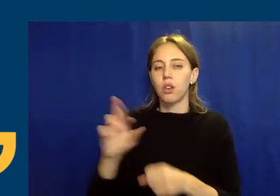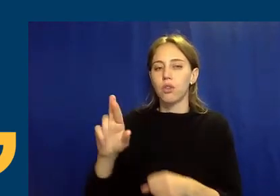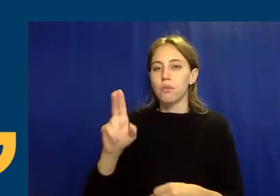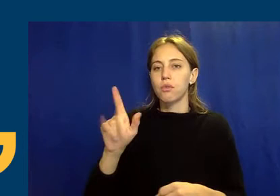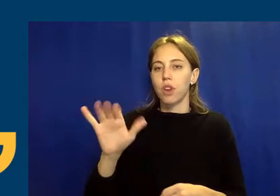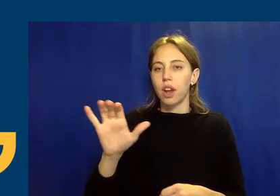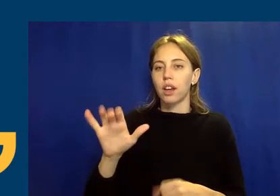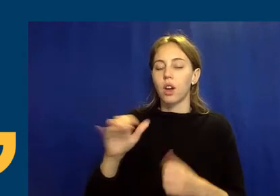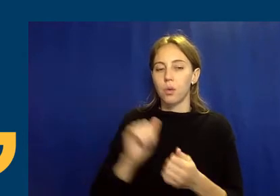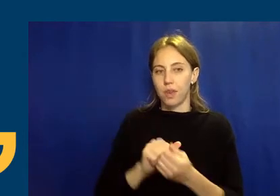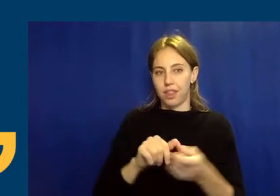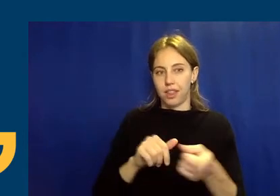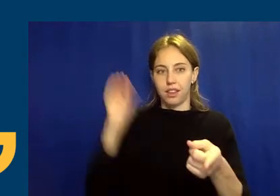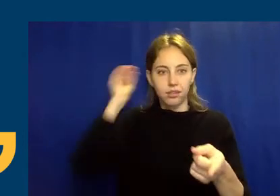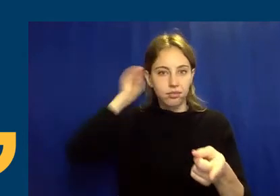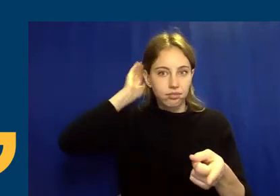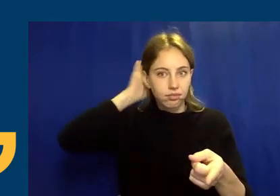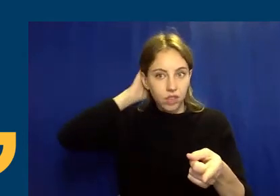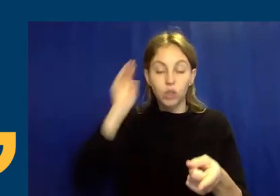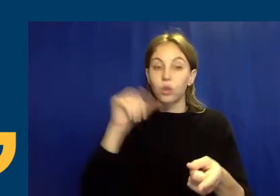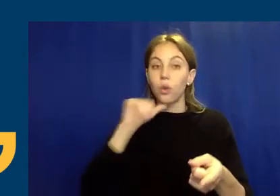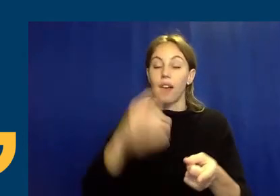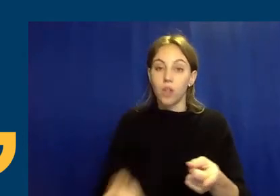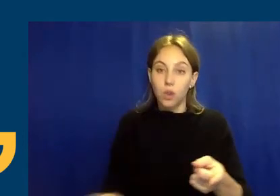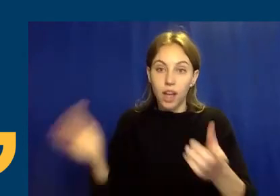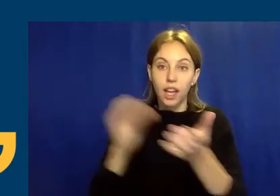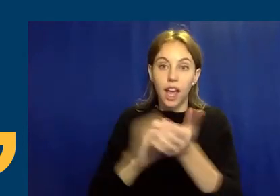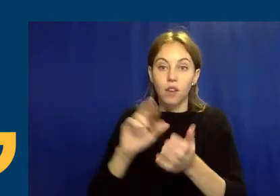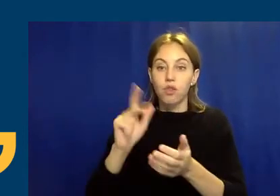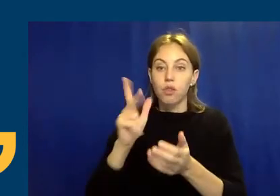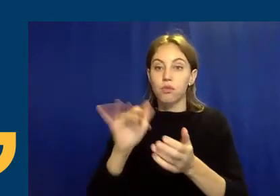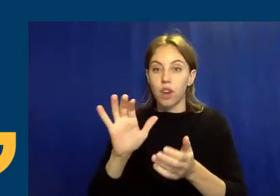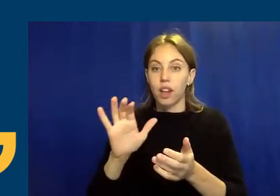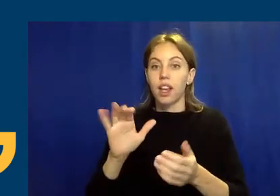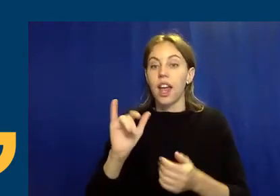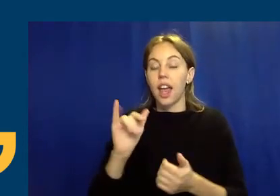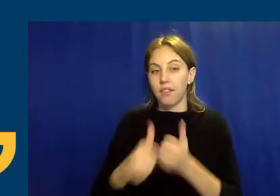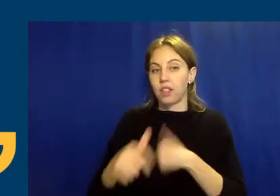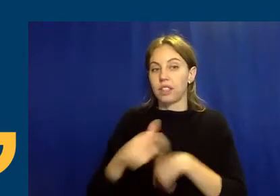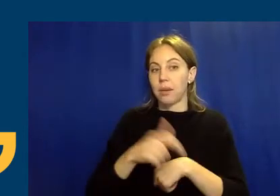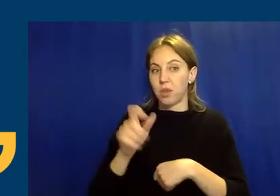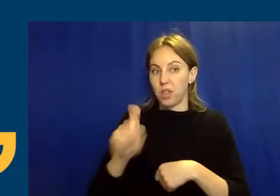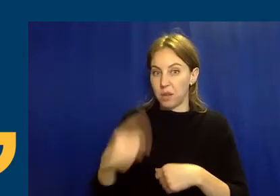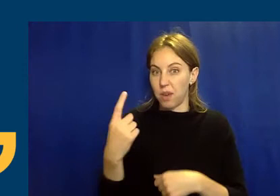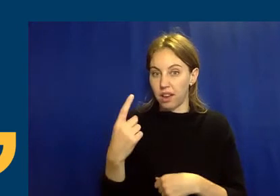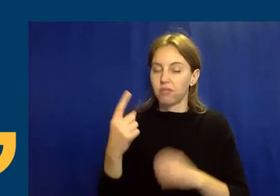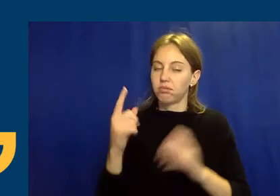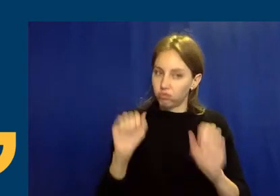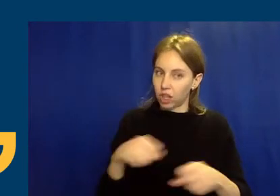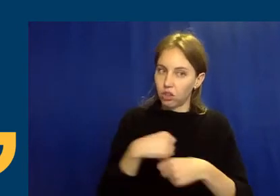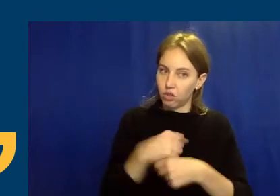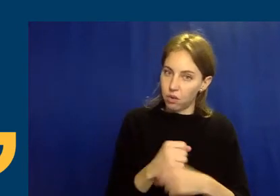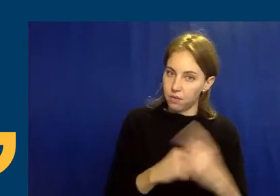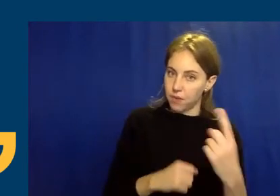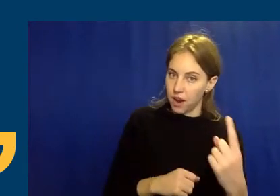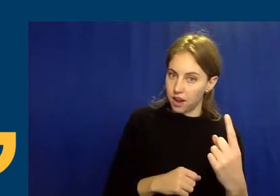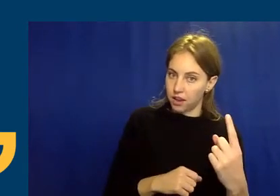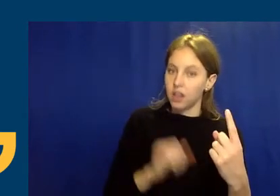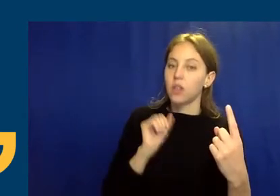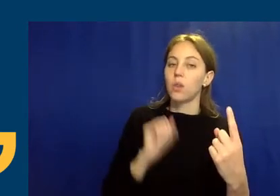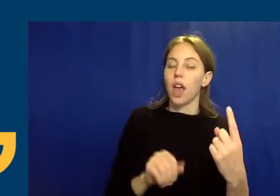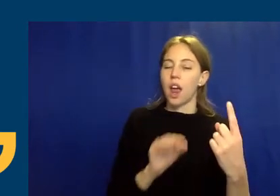in mind so that you don't have to reinvent the rubric wheel every time that you need a rubric. You can create a rubric that you